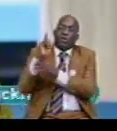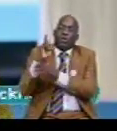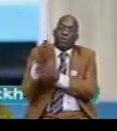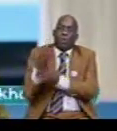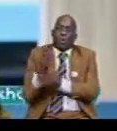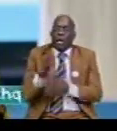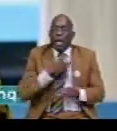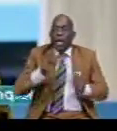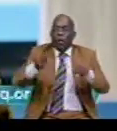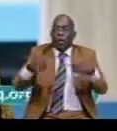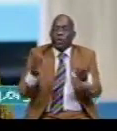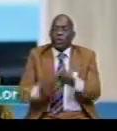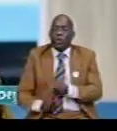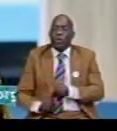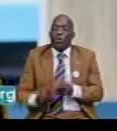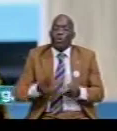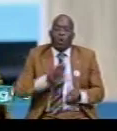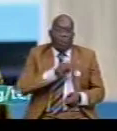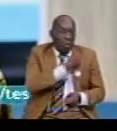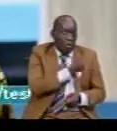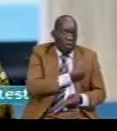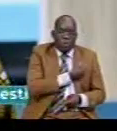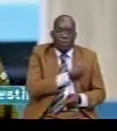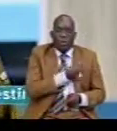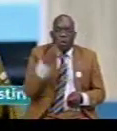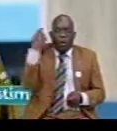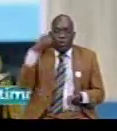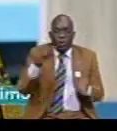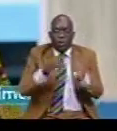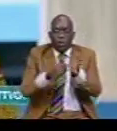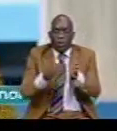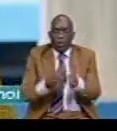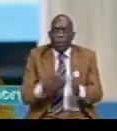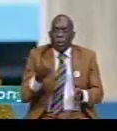check up lana. On to one betty pora.